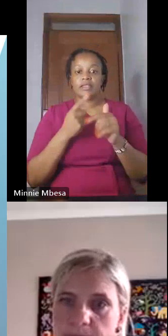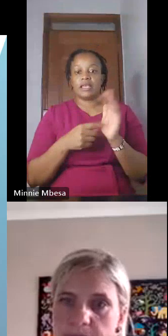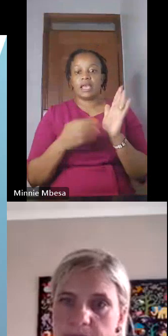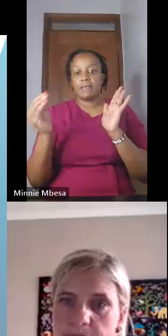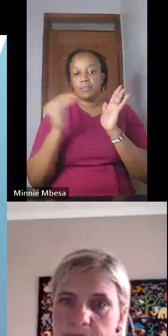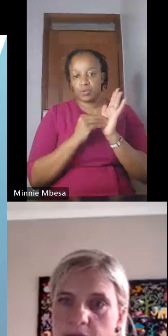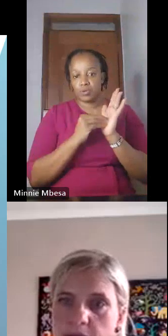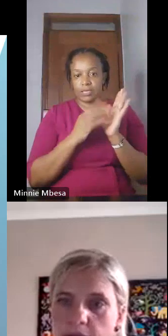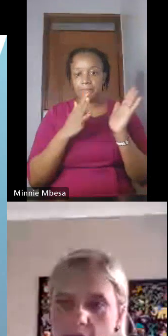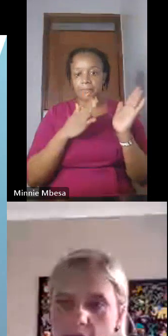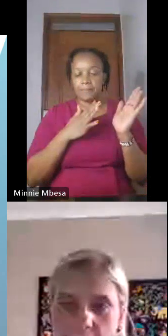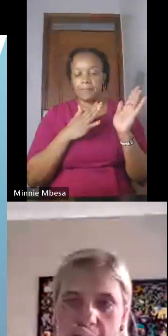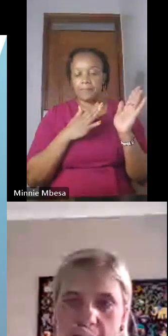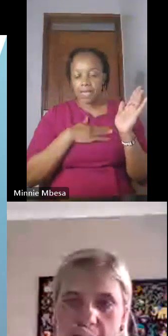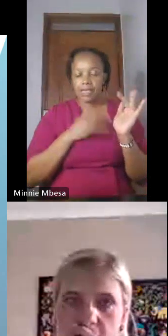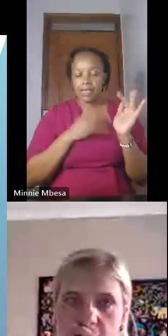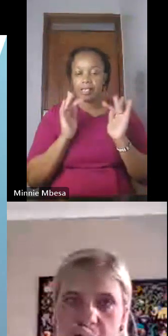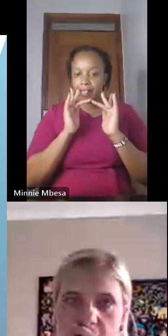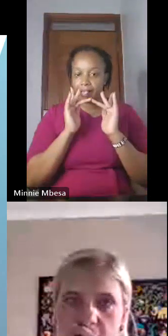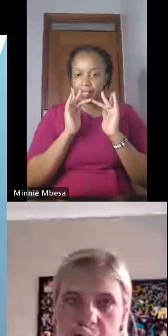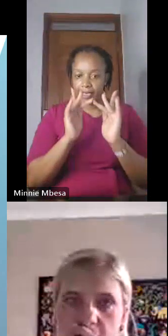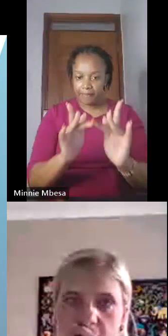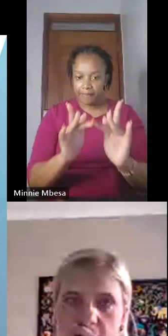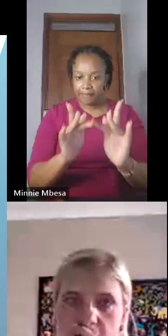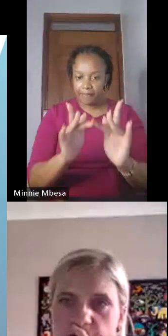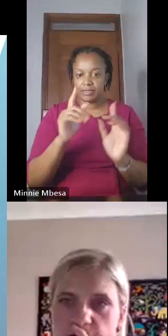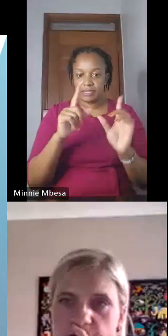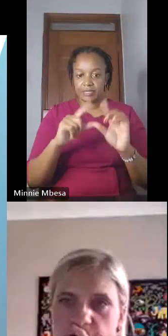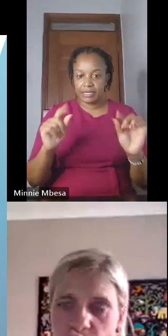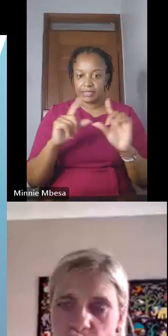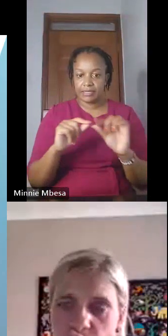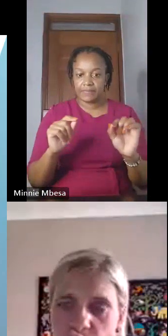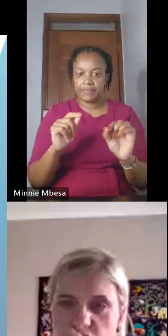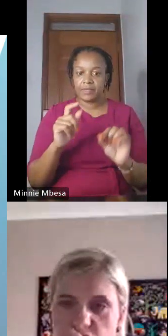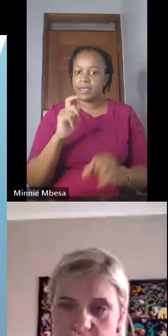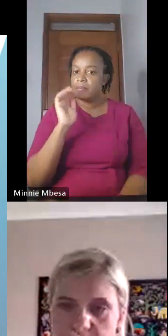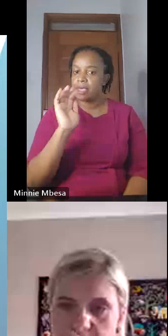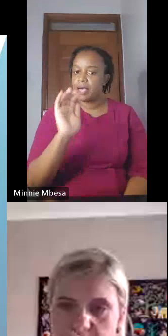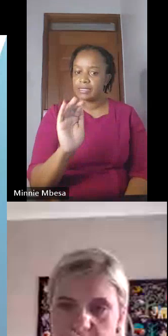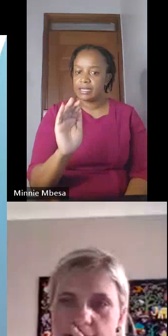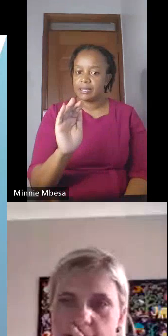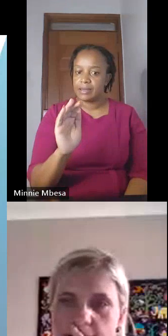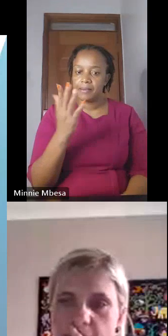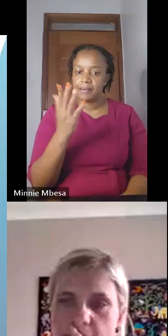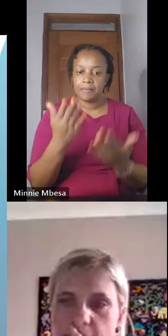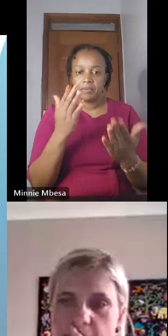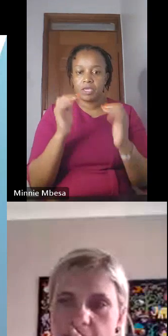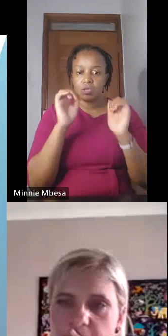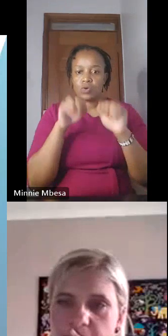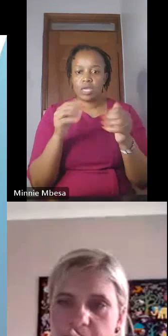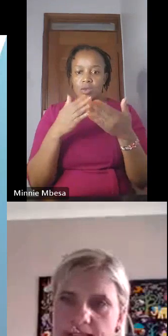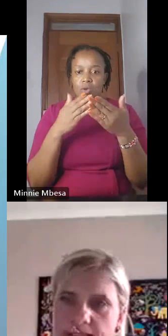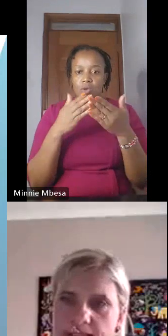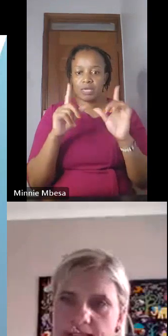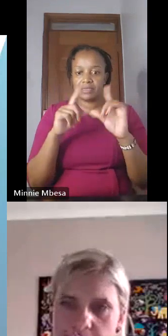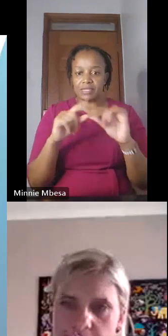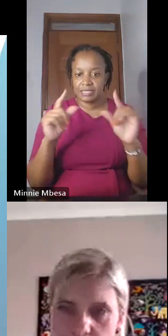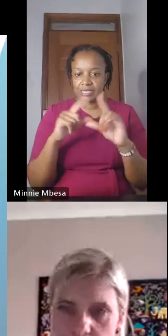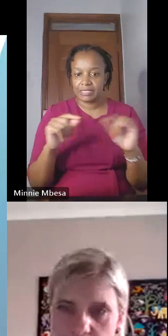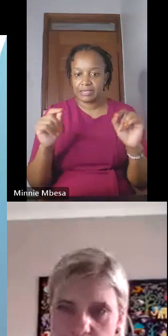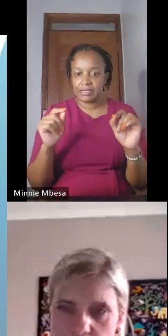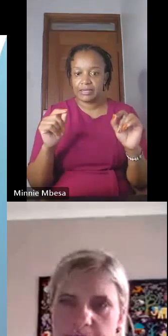forth. Actually, I'm wondering, Mel, perhaps you can open the chat, and everybody that